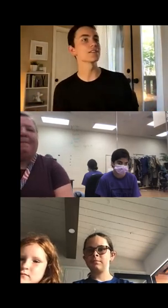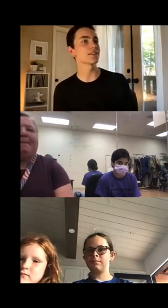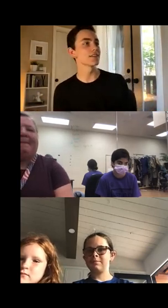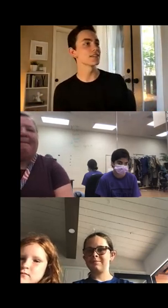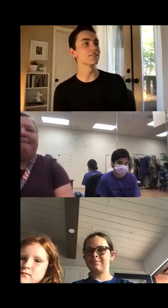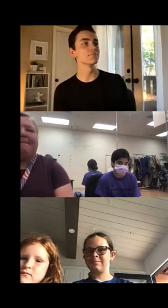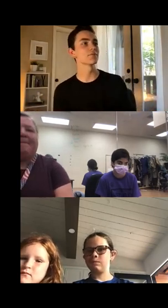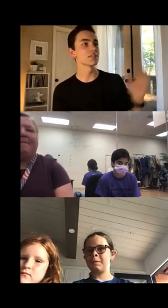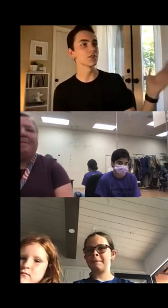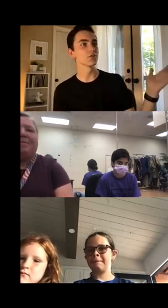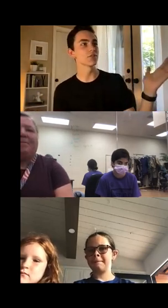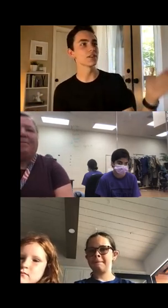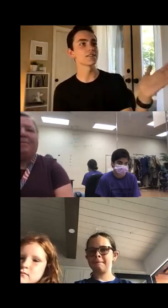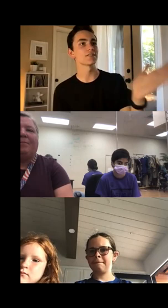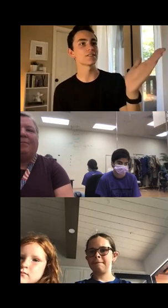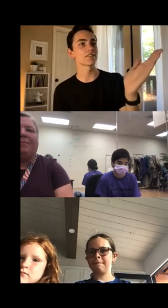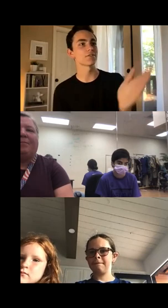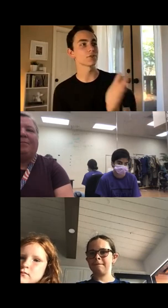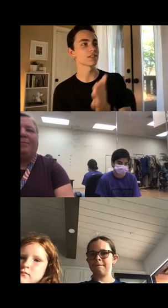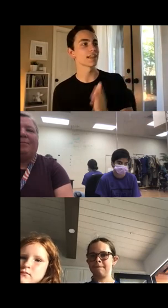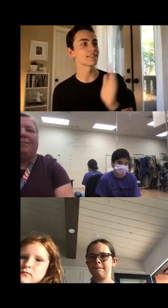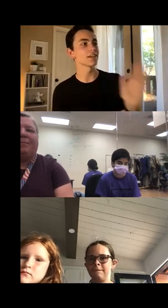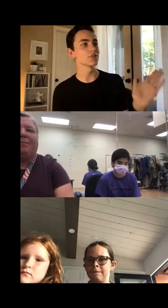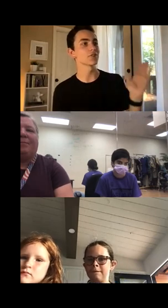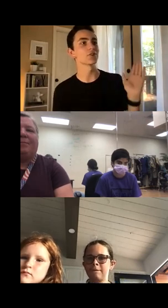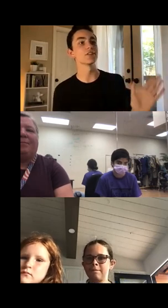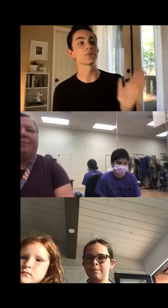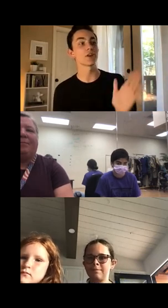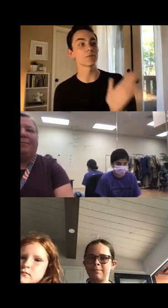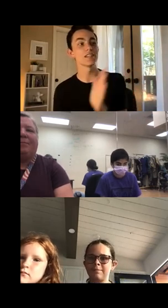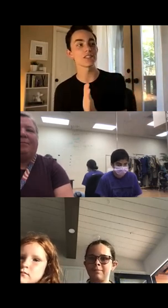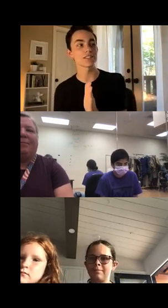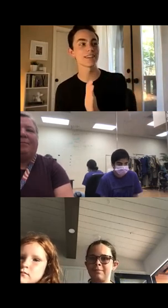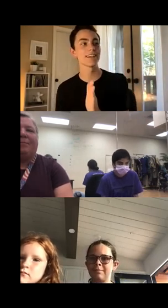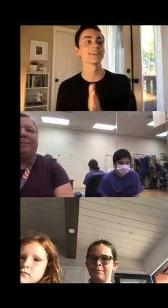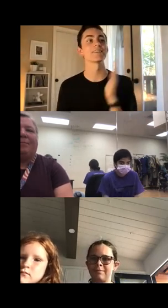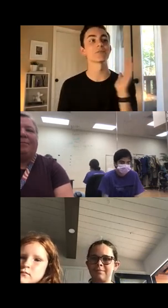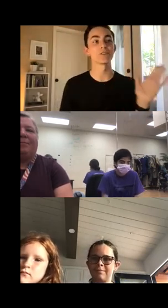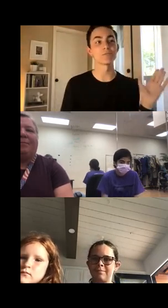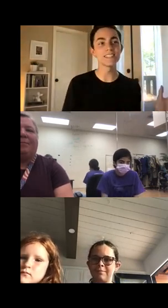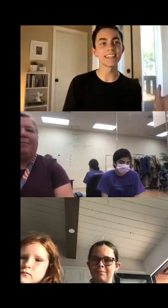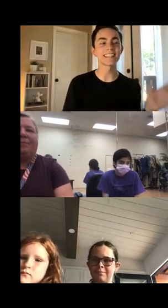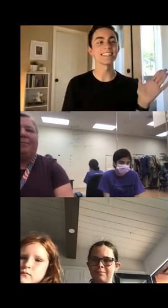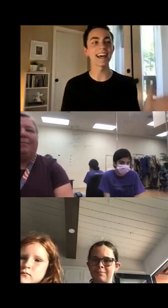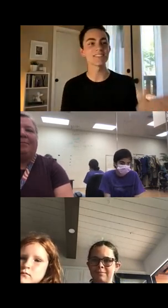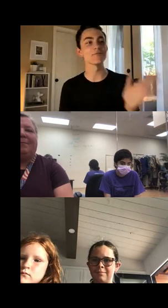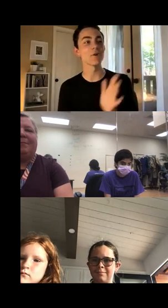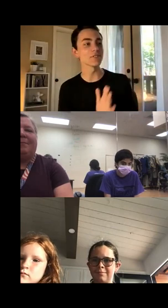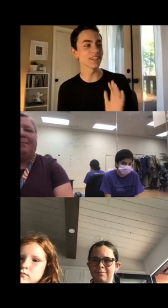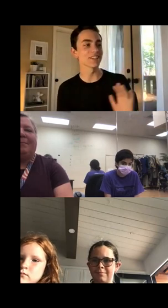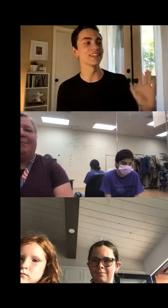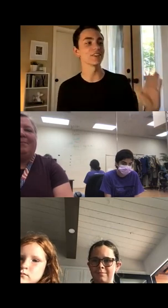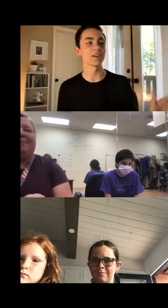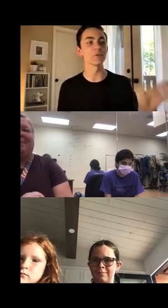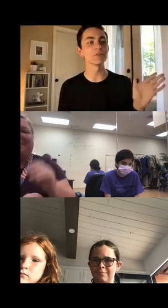read this, I see, consider this sentence. The first and last letters are in their correct positions. There are letters missing, yet you